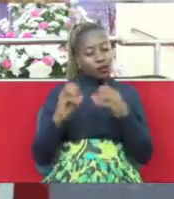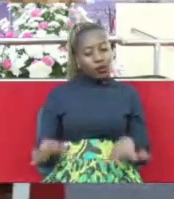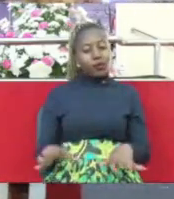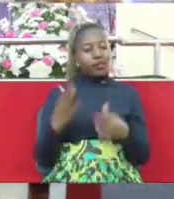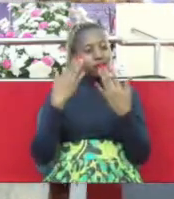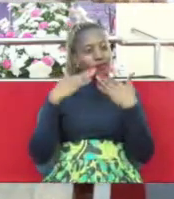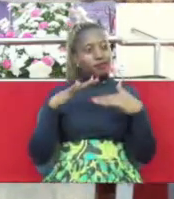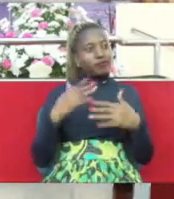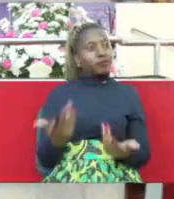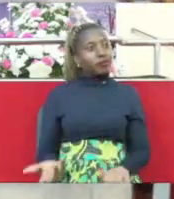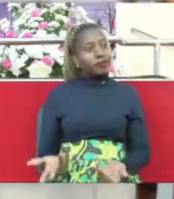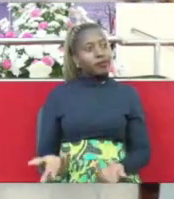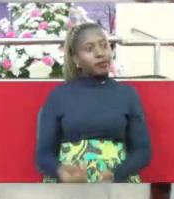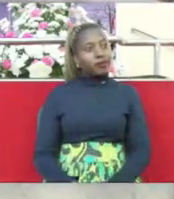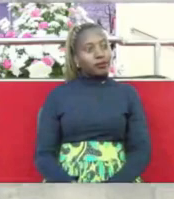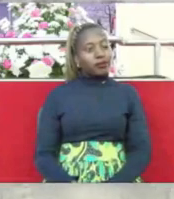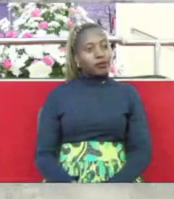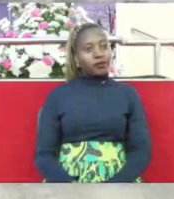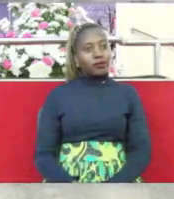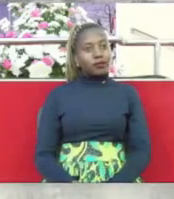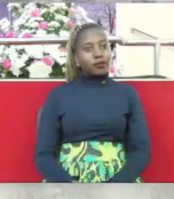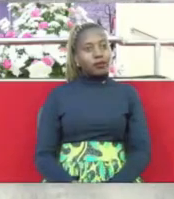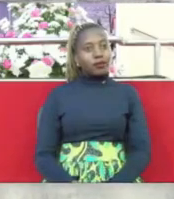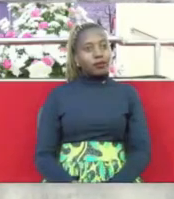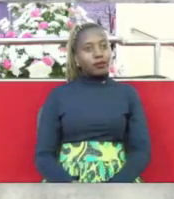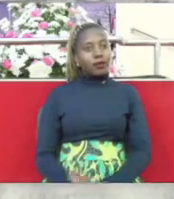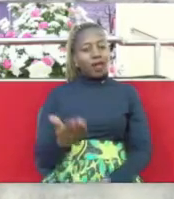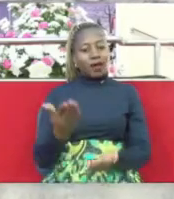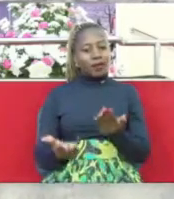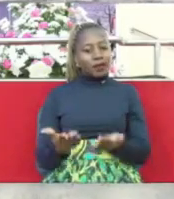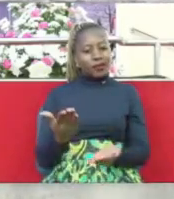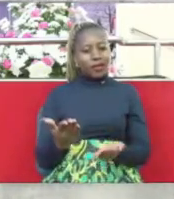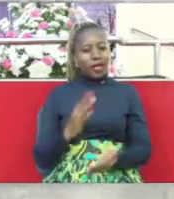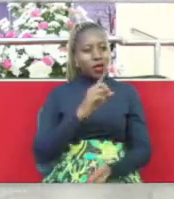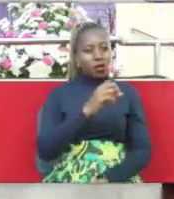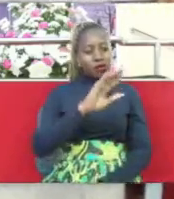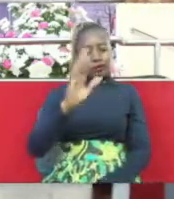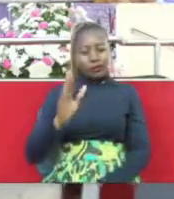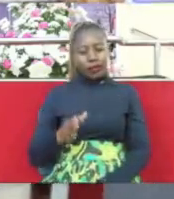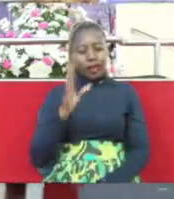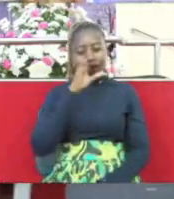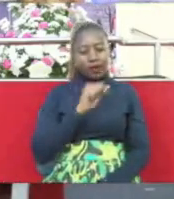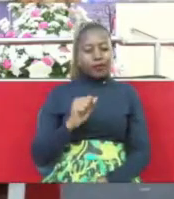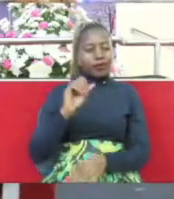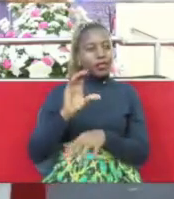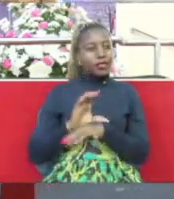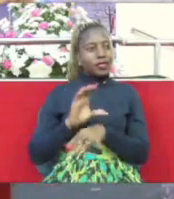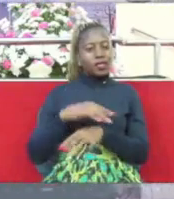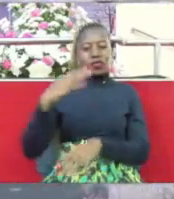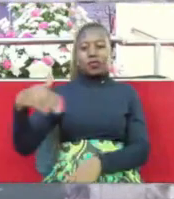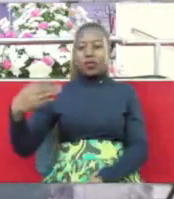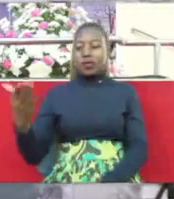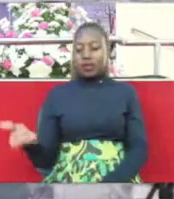swali ni je, unatumika pamoja na Yesu? Maybe you never miss church any Sunday, you are always here every Sunday, but the question